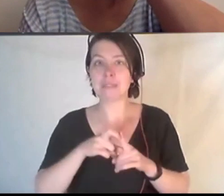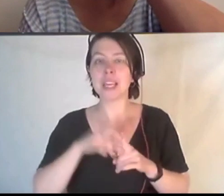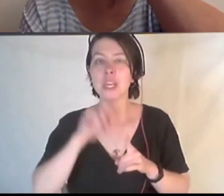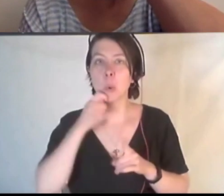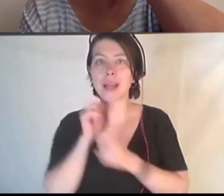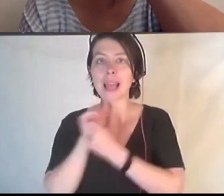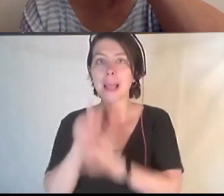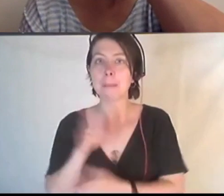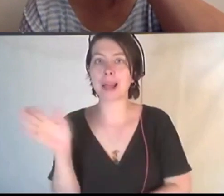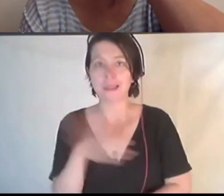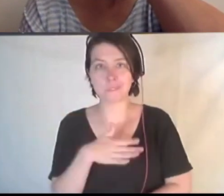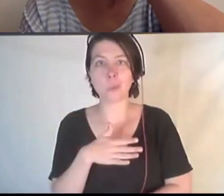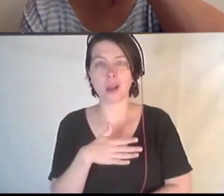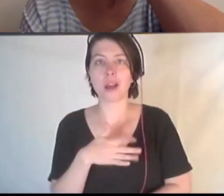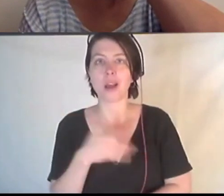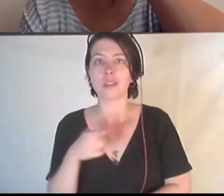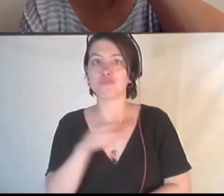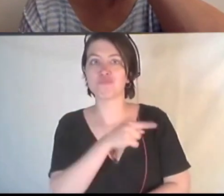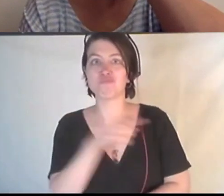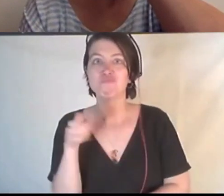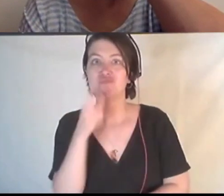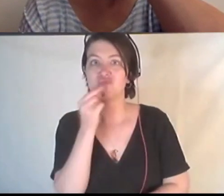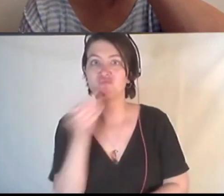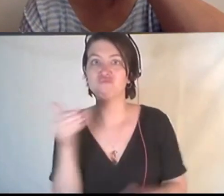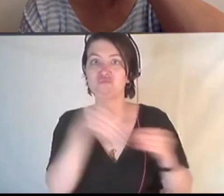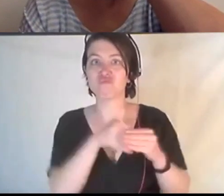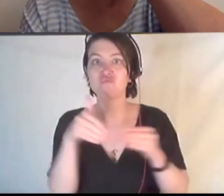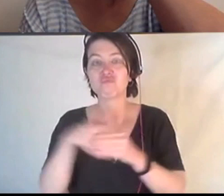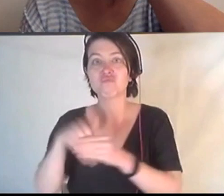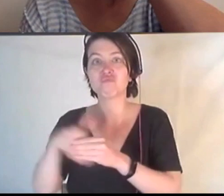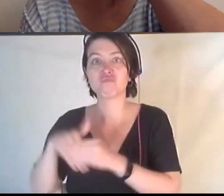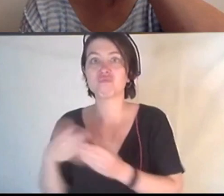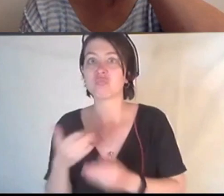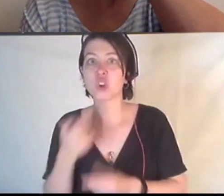for you to contribute any comments and evaluation to us, which we